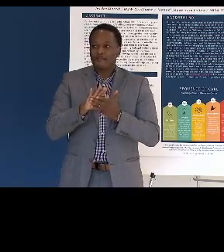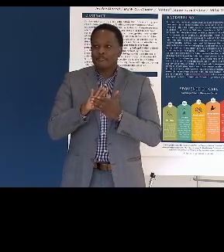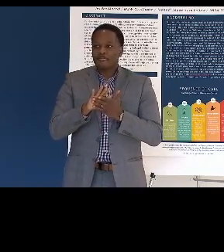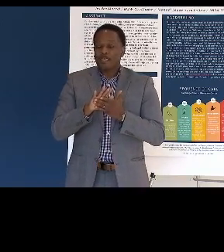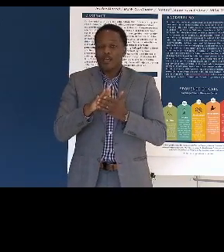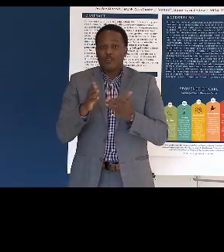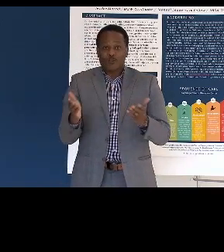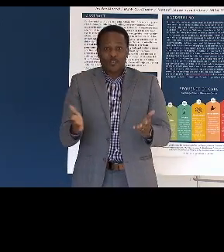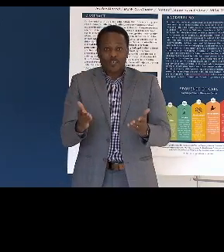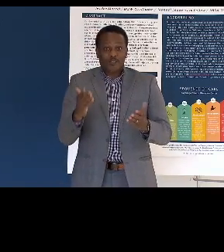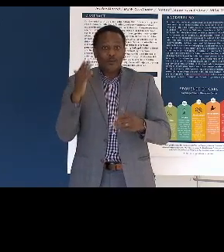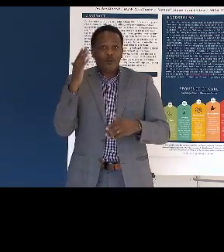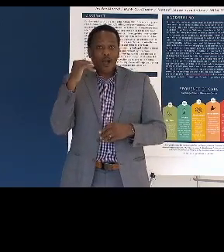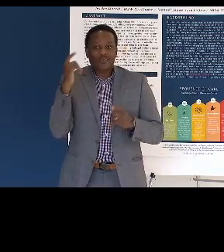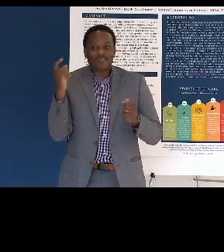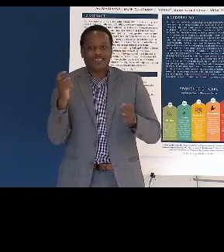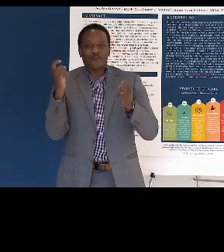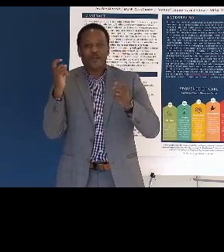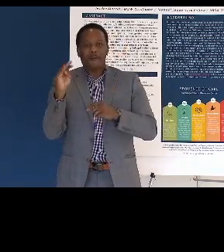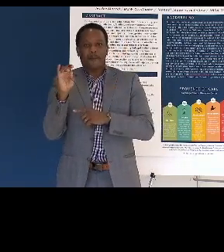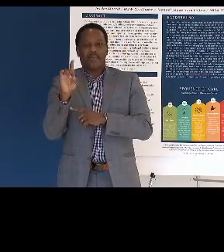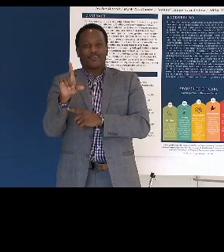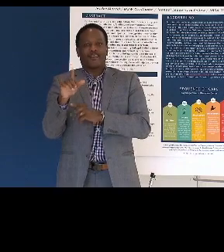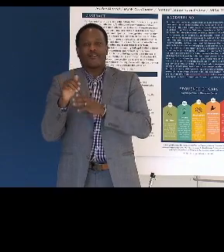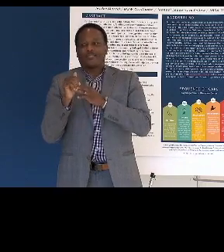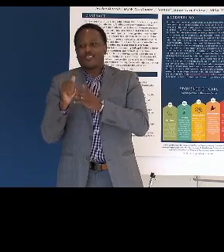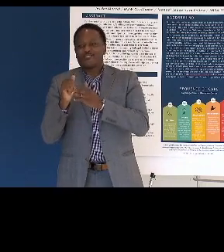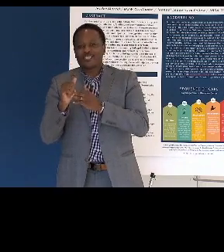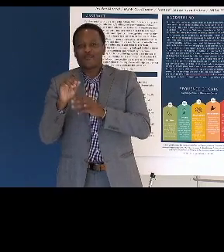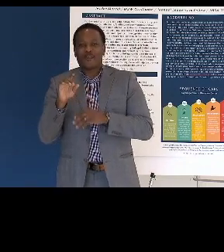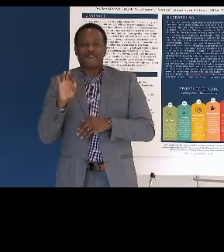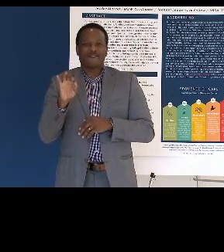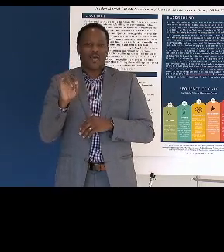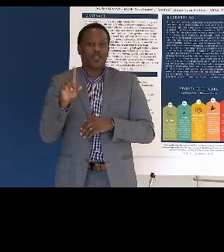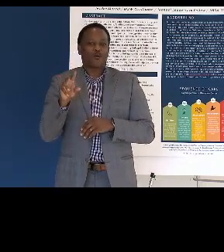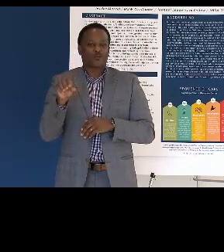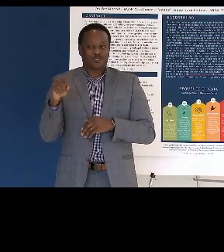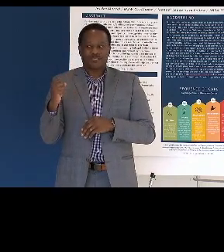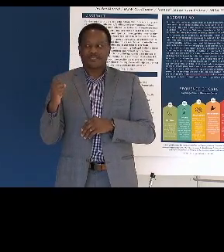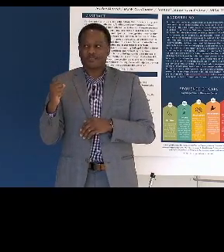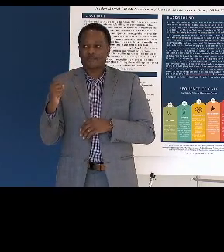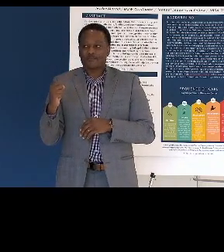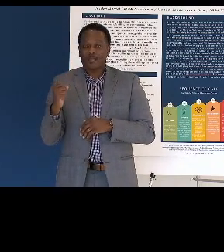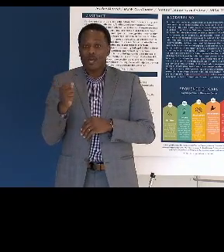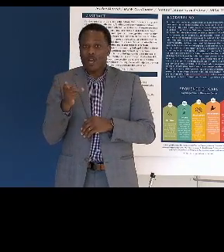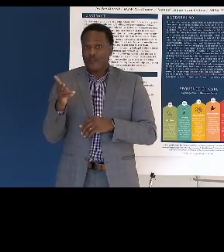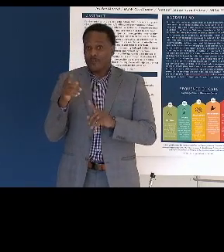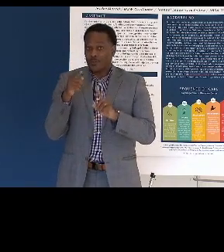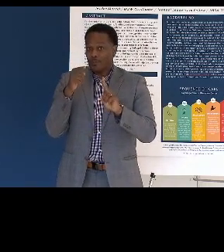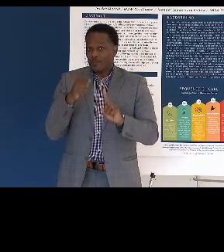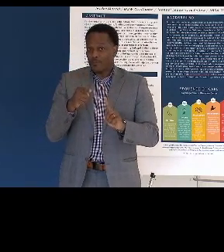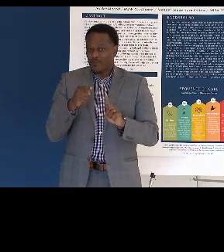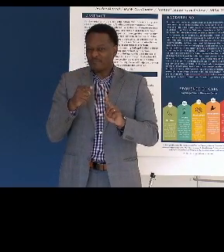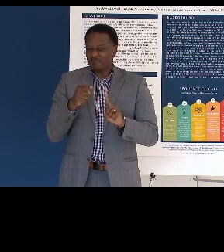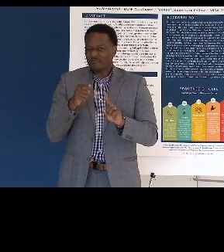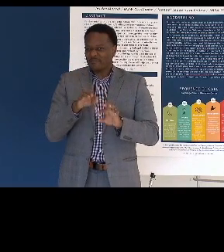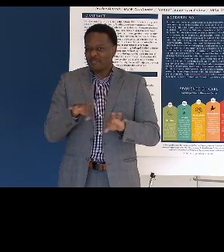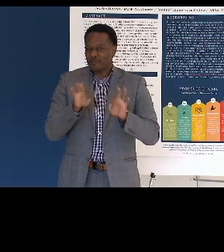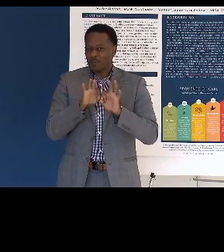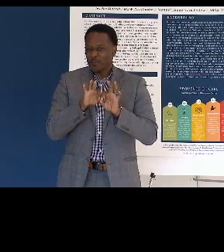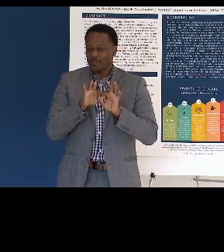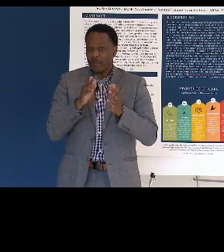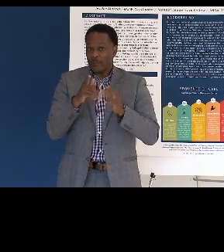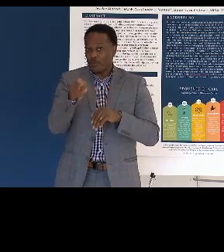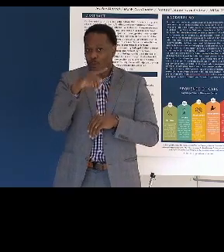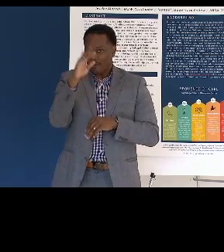to celebrate our Mandel Leadership Fellows. Now, a few factoids that some of you may not be familiar